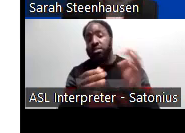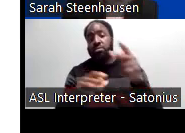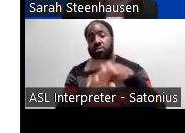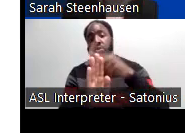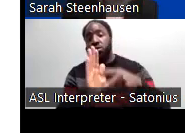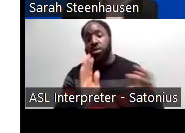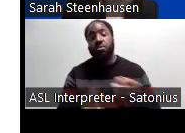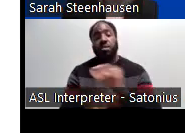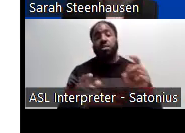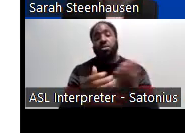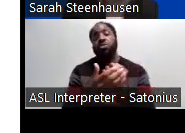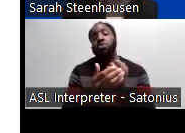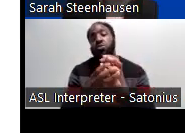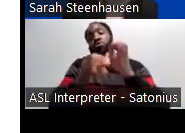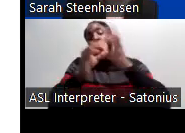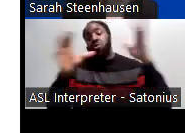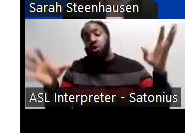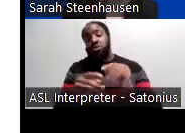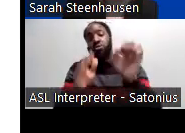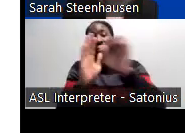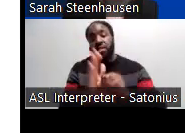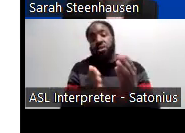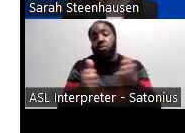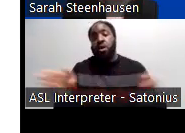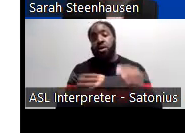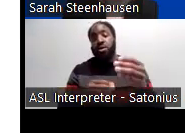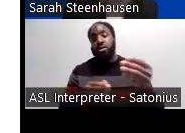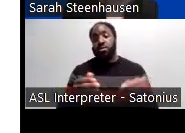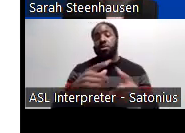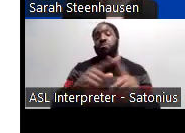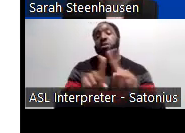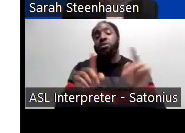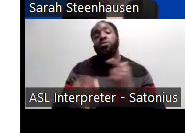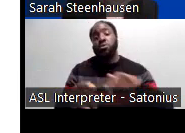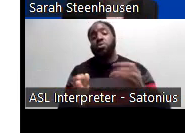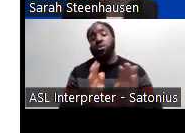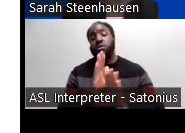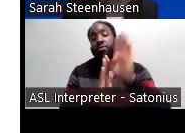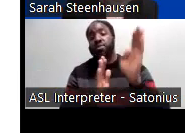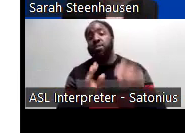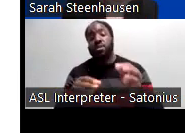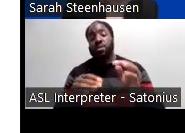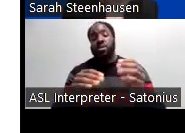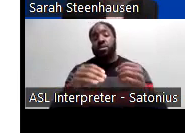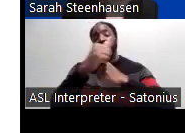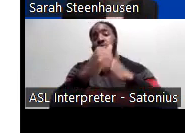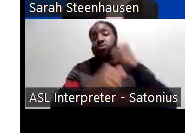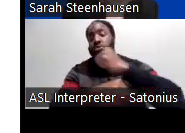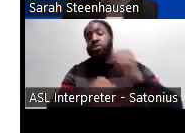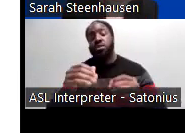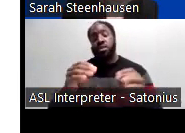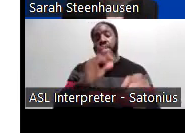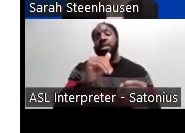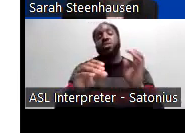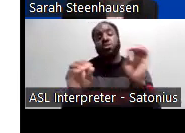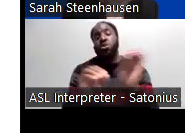to statewide presence, but we also want to develop a larger infrastructure, a no wrong door